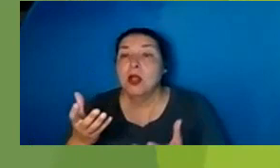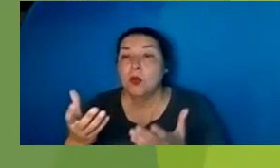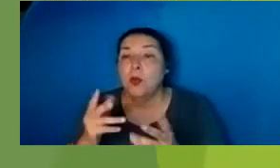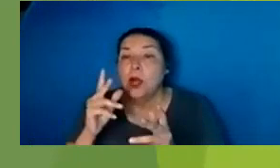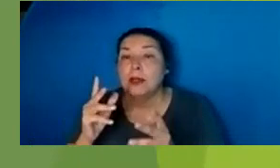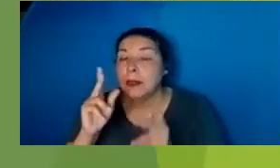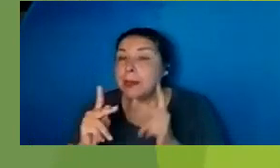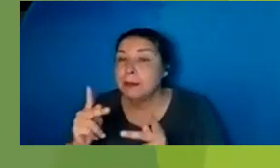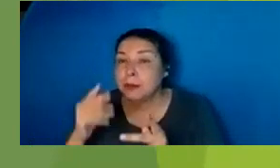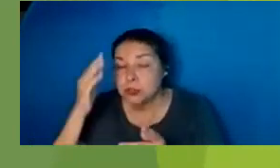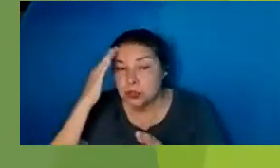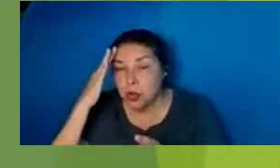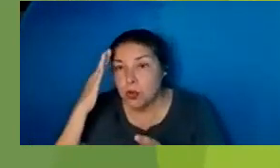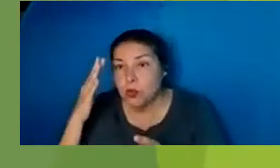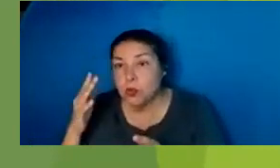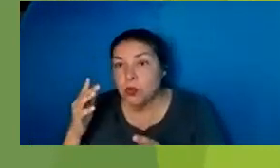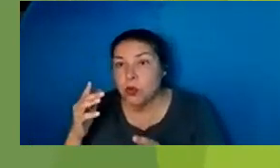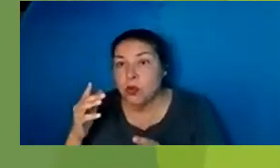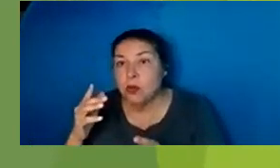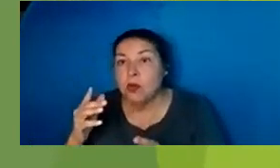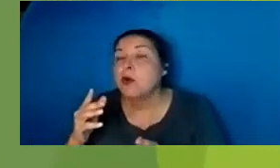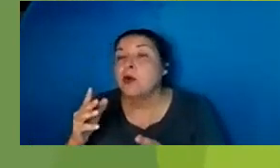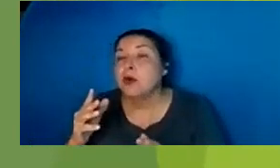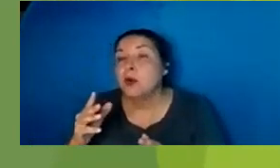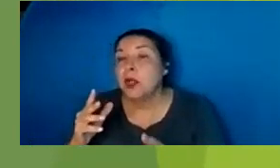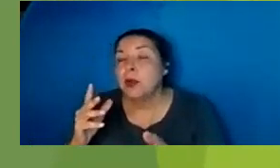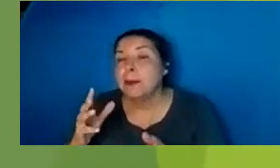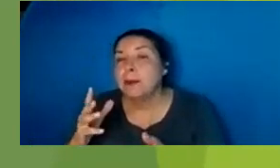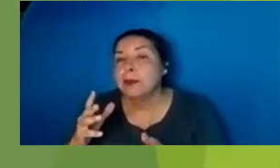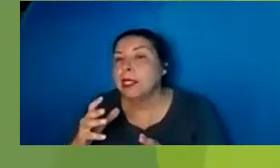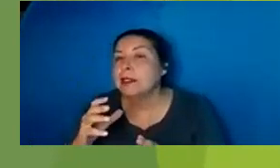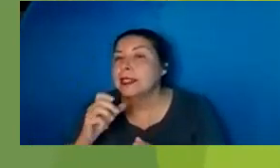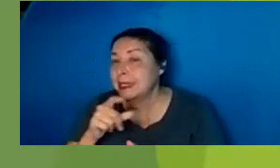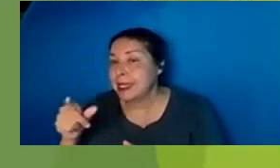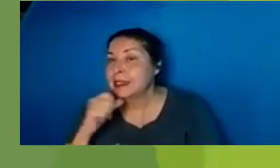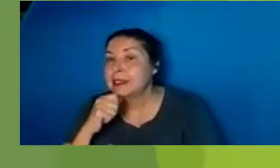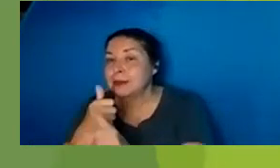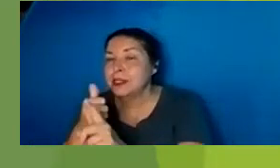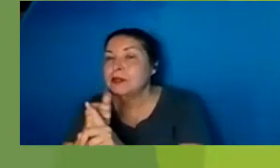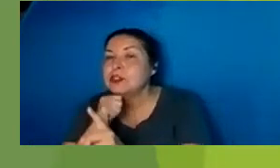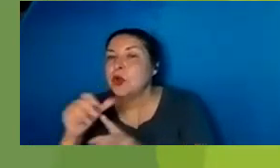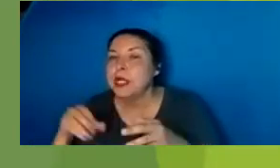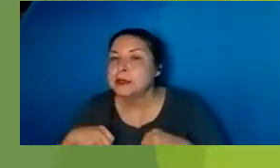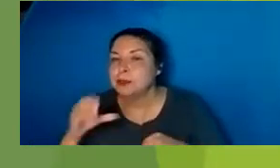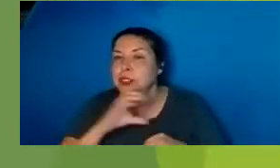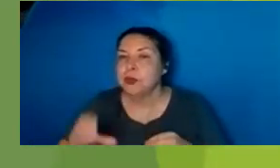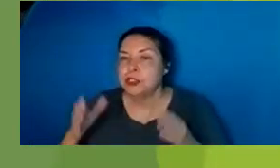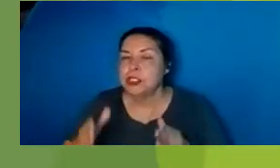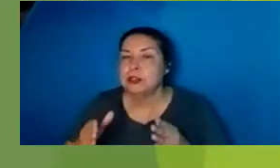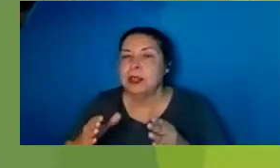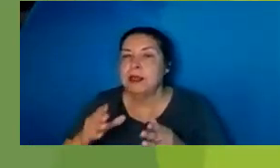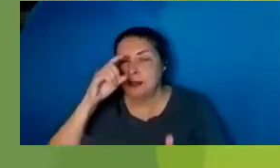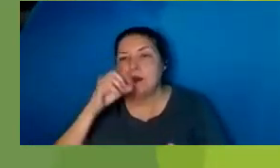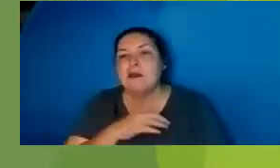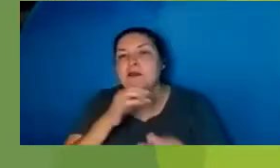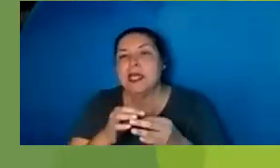friends, why they don't embrace the Christian faith? When you tell them one is justified by faith, apart from